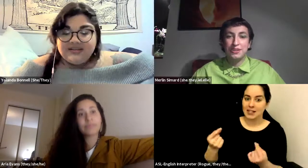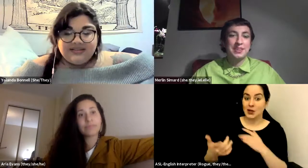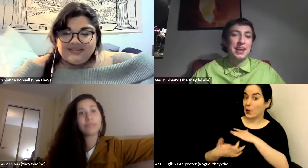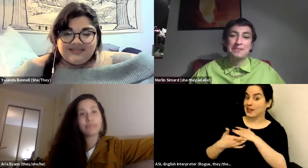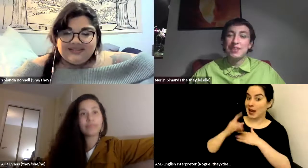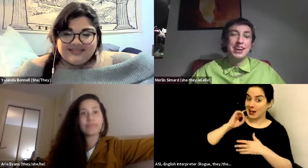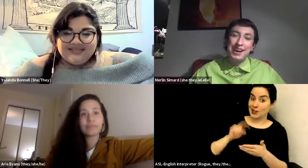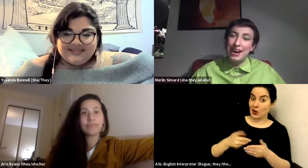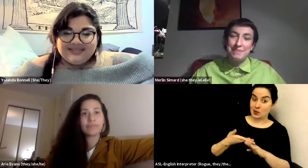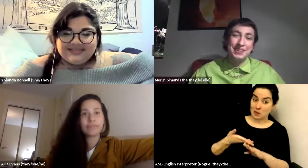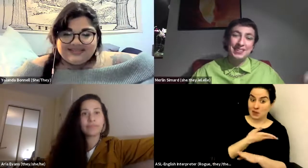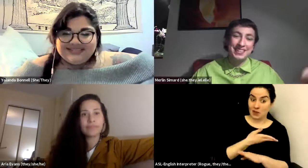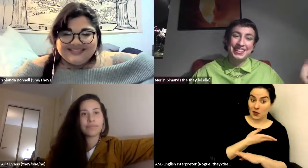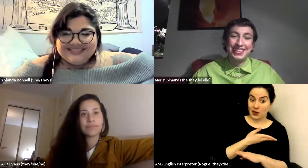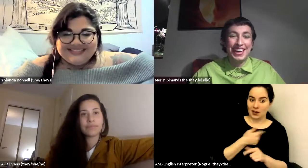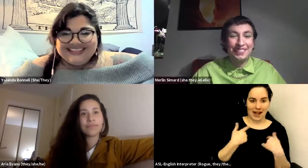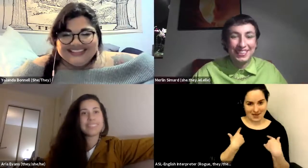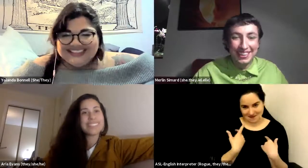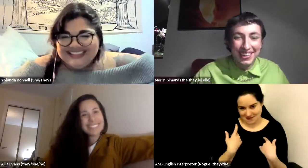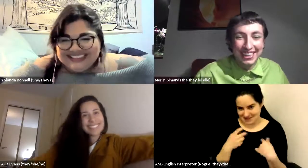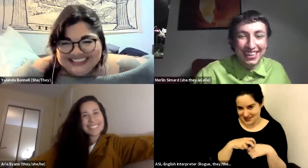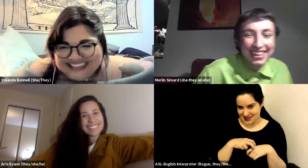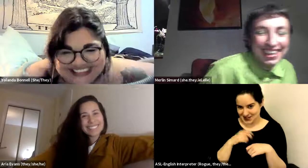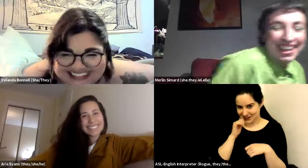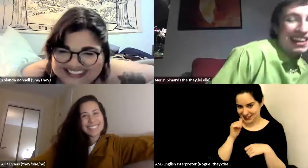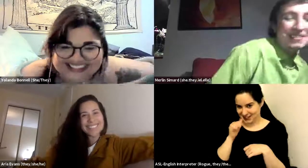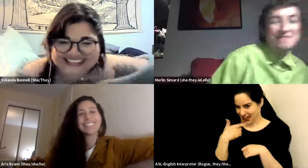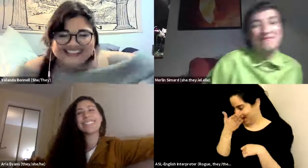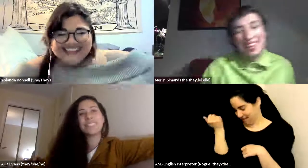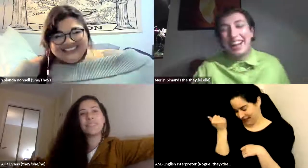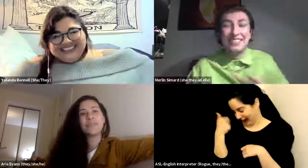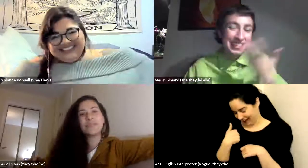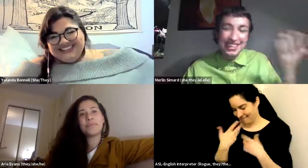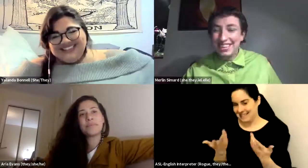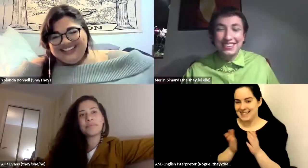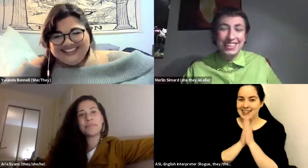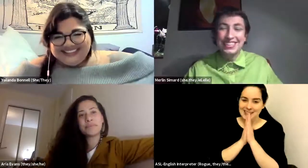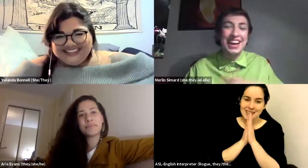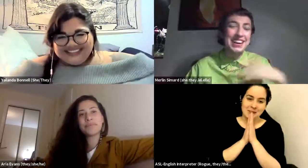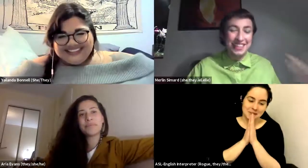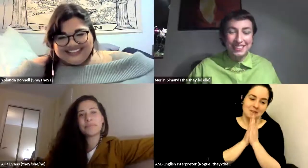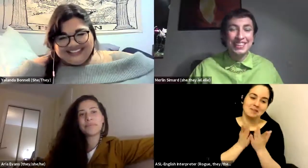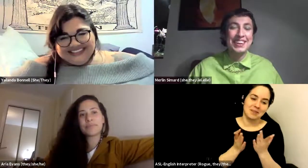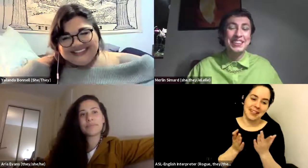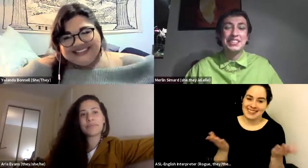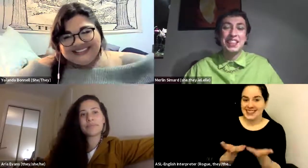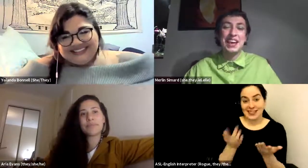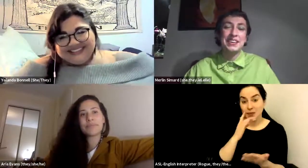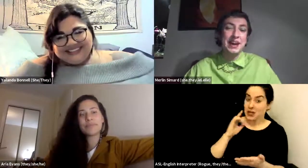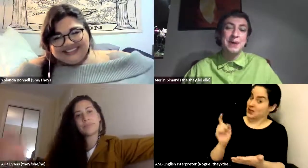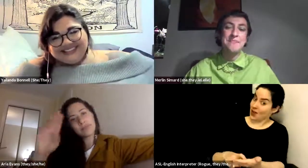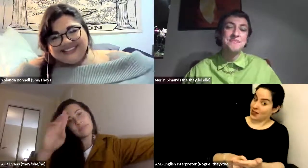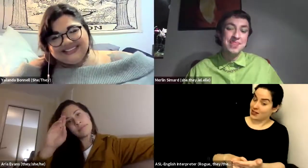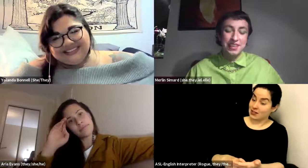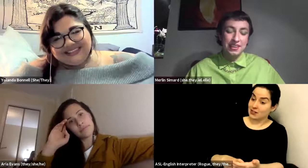before. I'm a nervous girl. I forgot about it. But yeah, here it is now. Like we acknowledge that